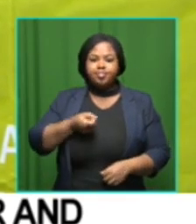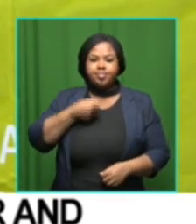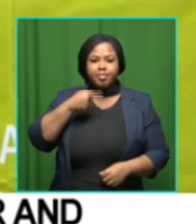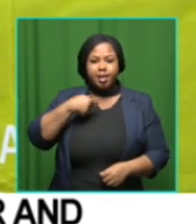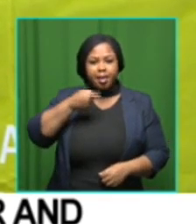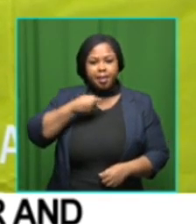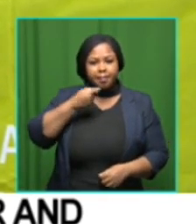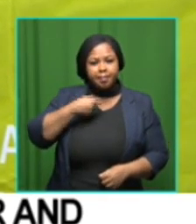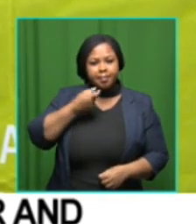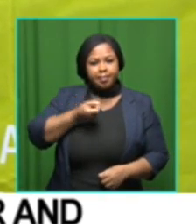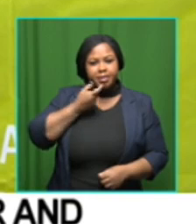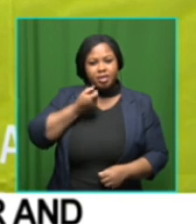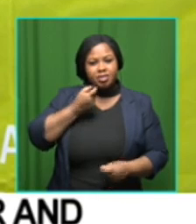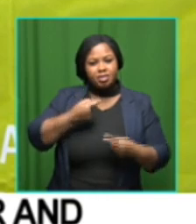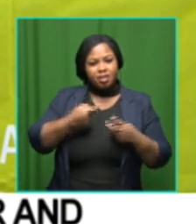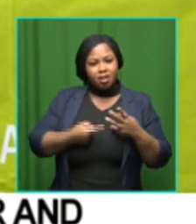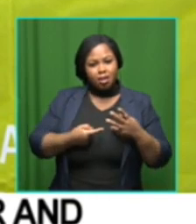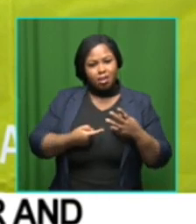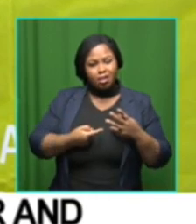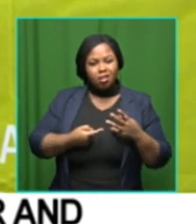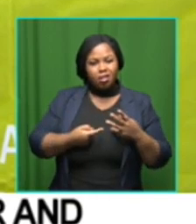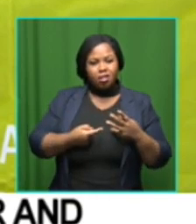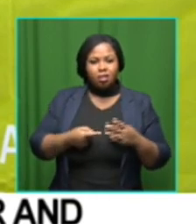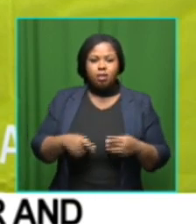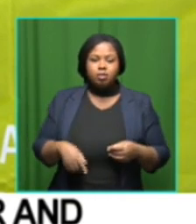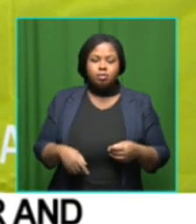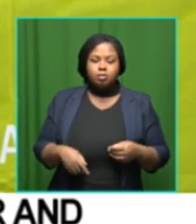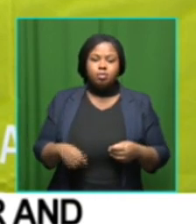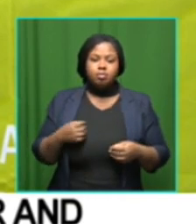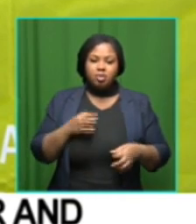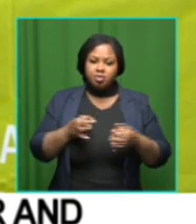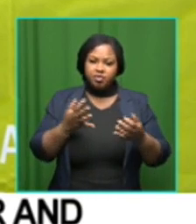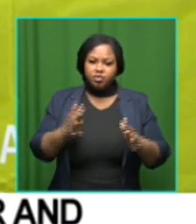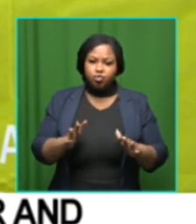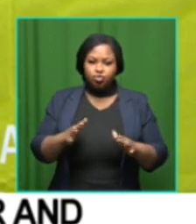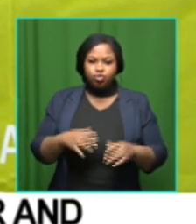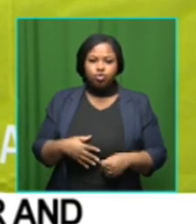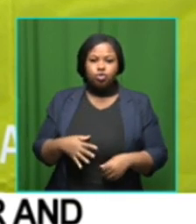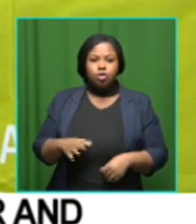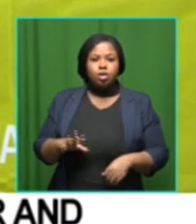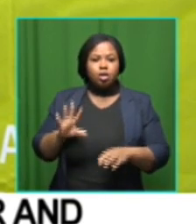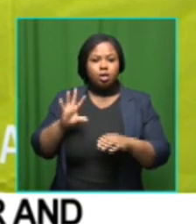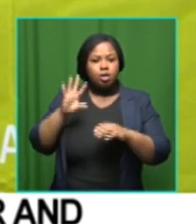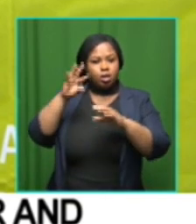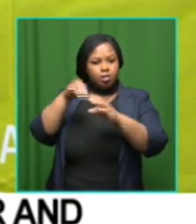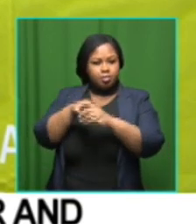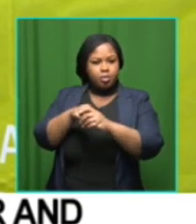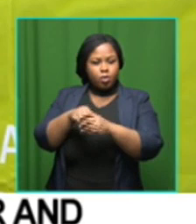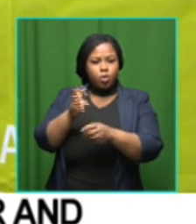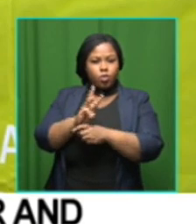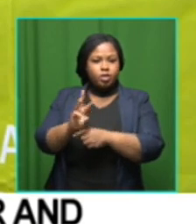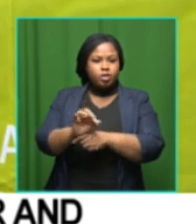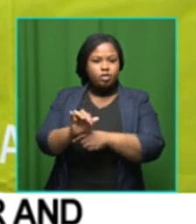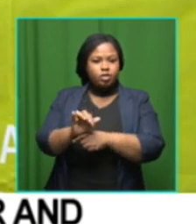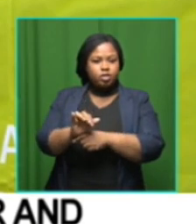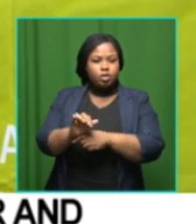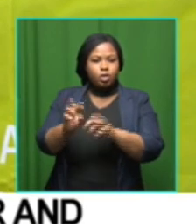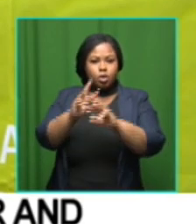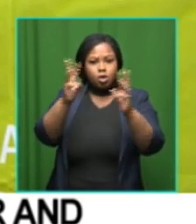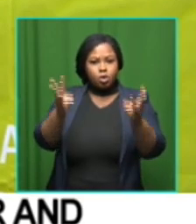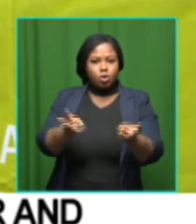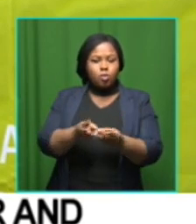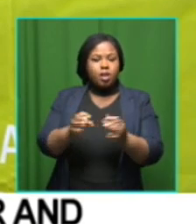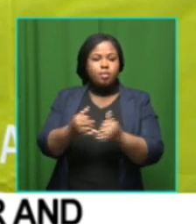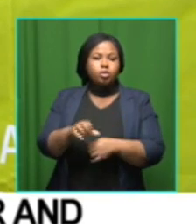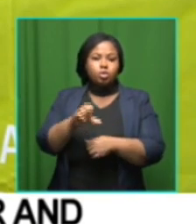medicine. We're going to be part of the the global effort on what is called solidarity